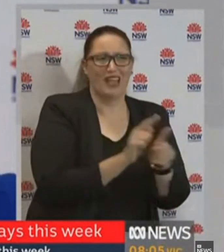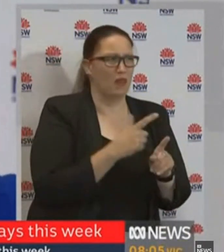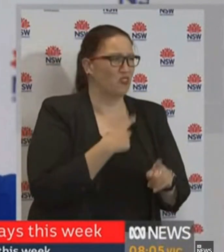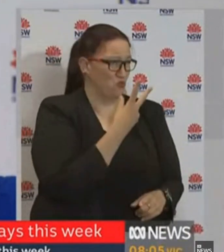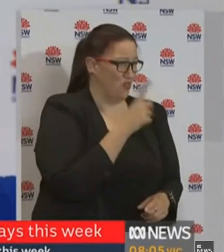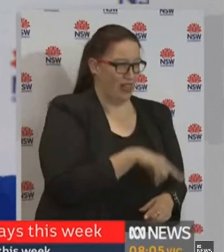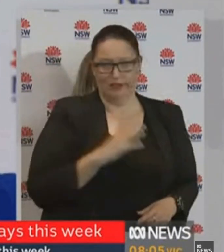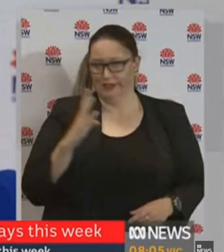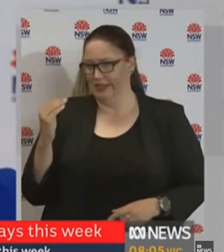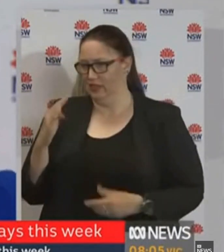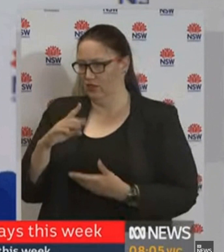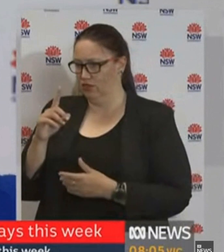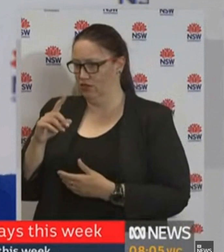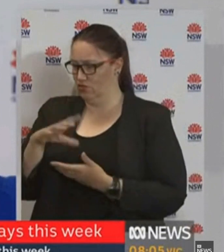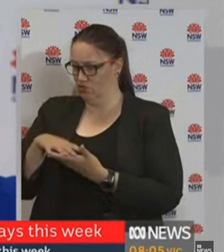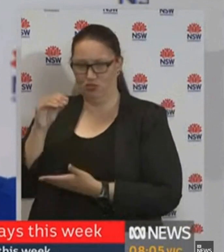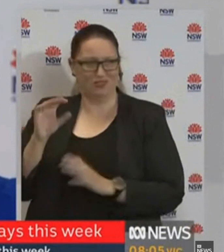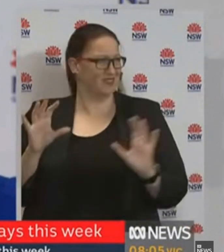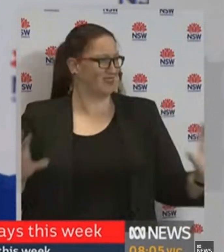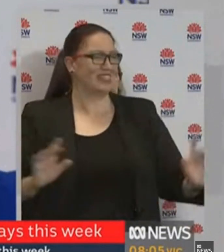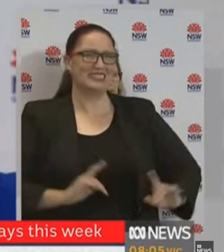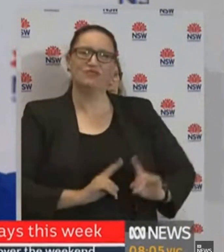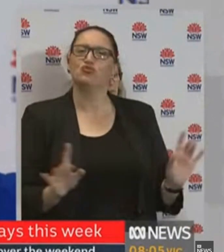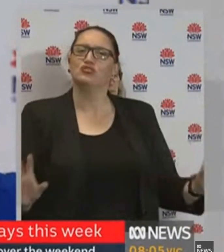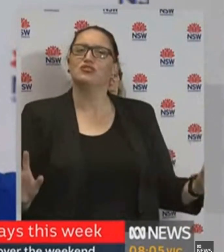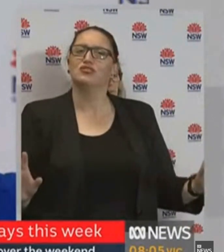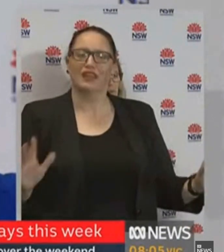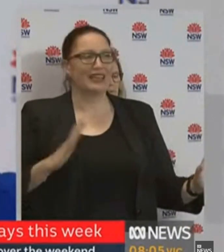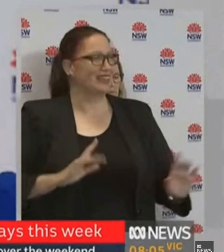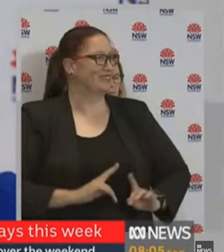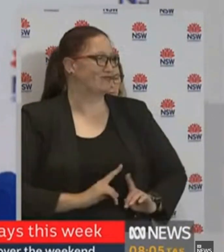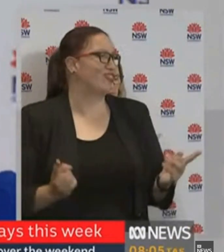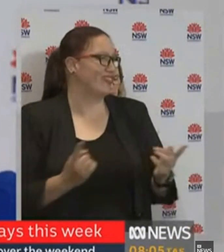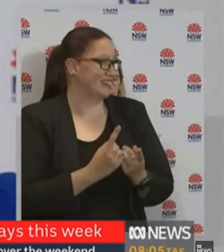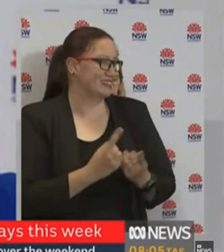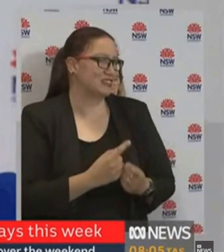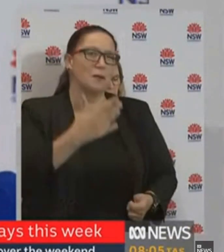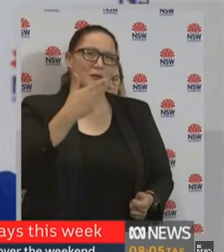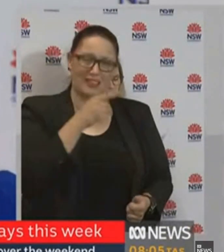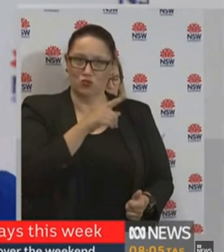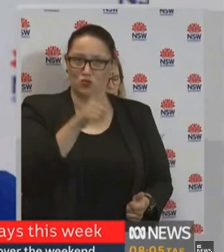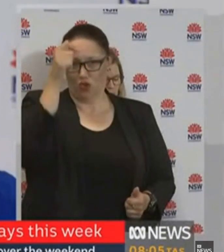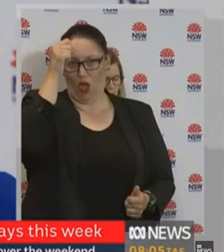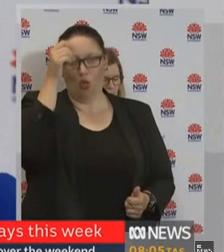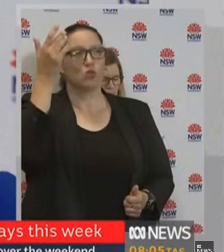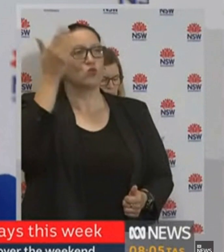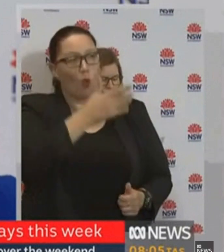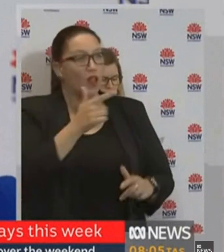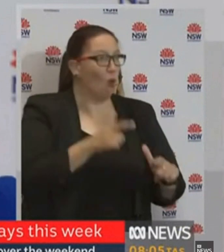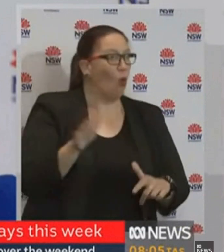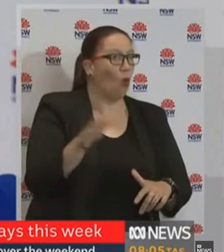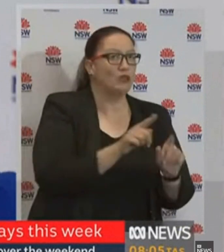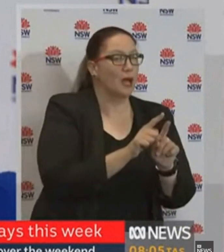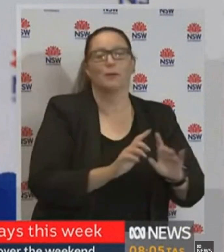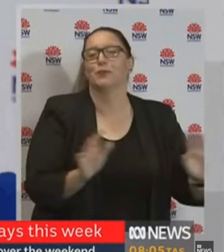different student populations have specific needs. So please know that that degree of flexibility ensures that schools can